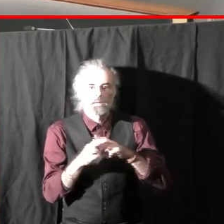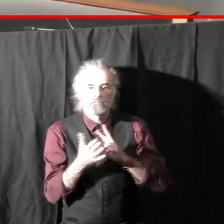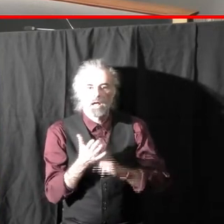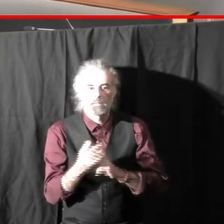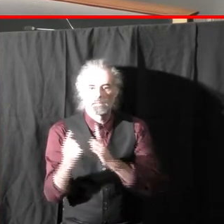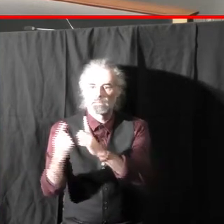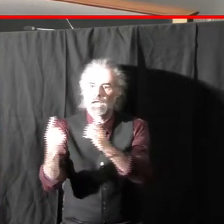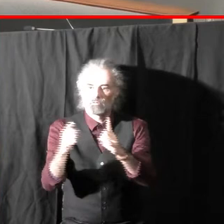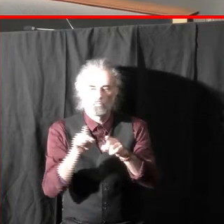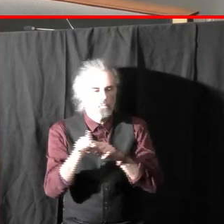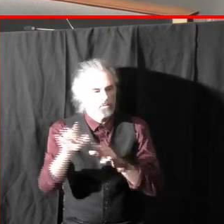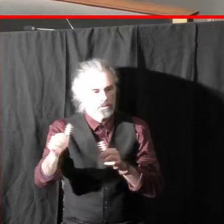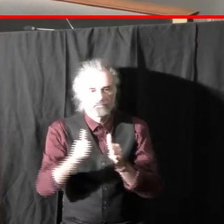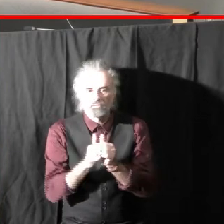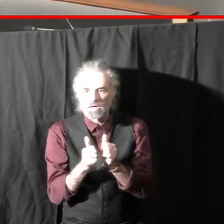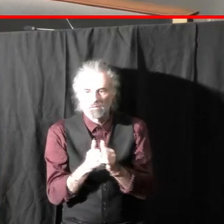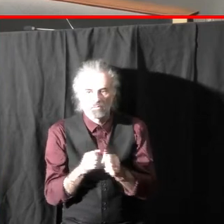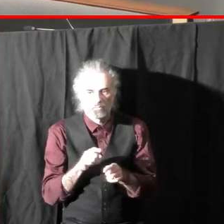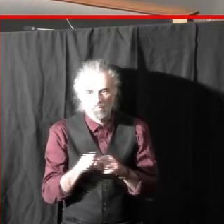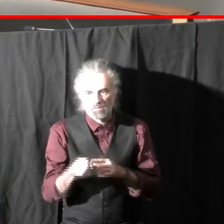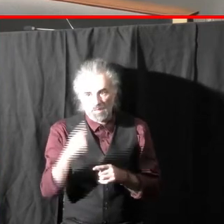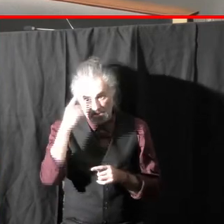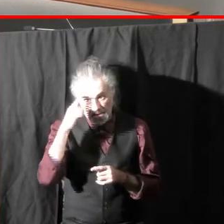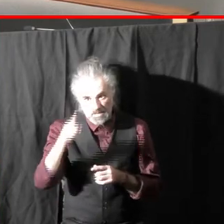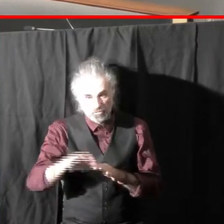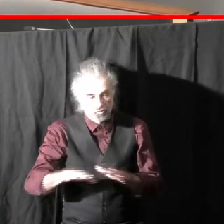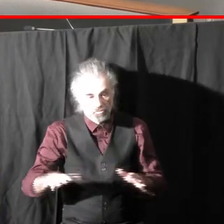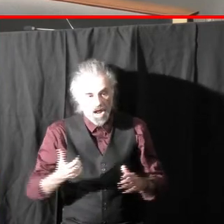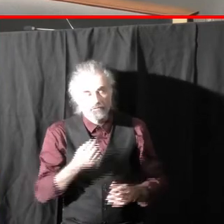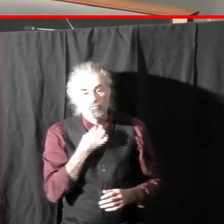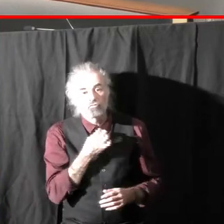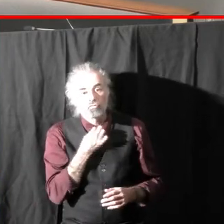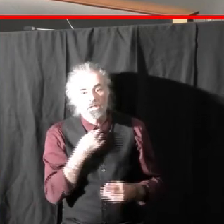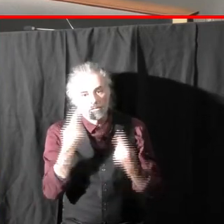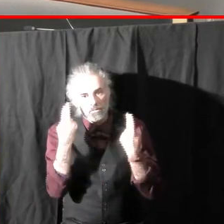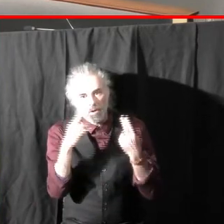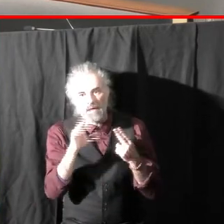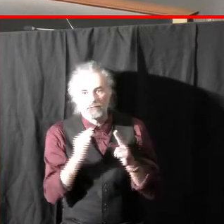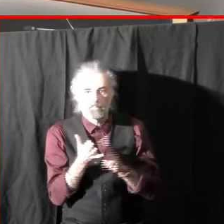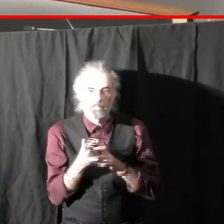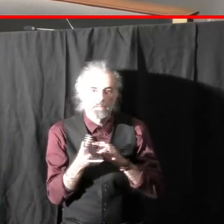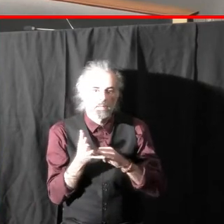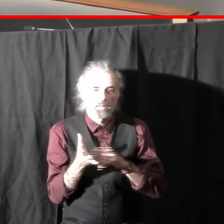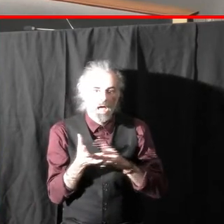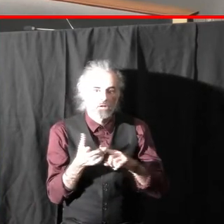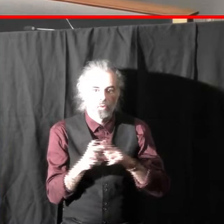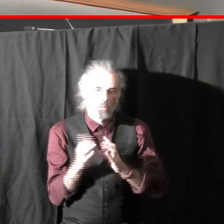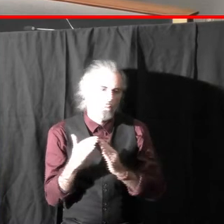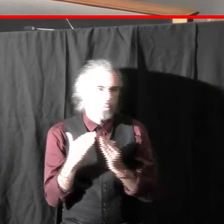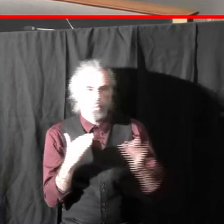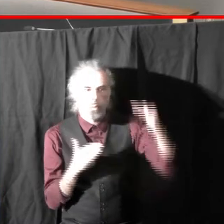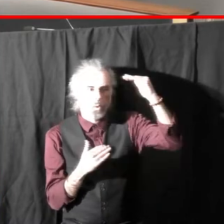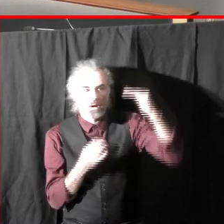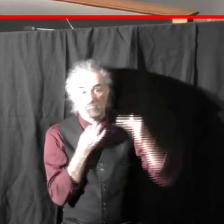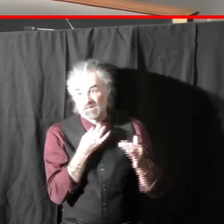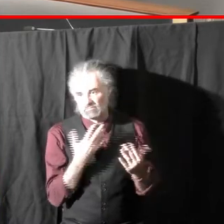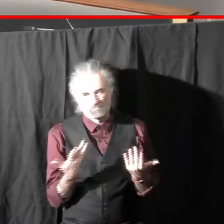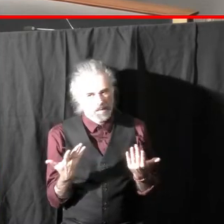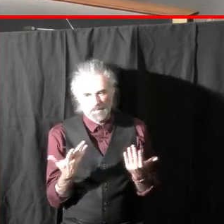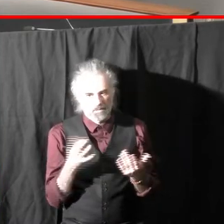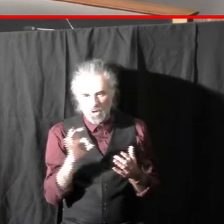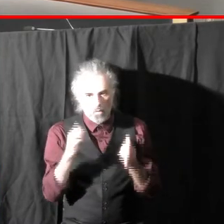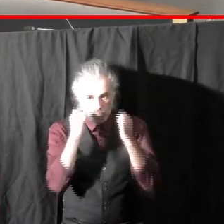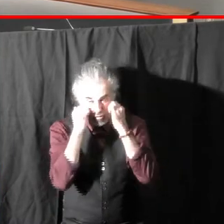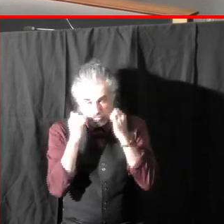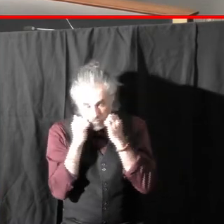his friends probably think their children's risk of dying from nastoids is very high, when there may not be much scientific